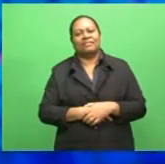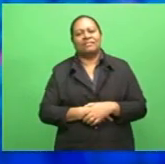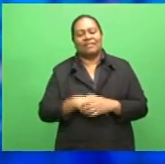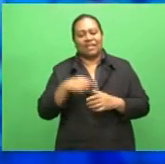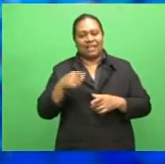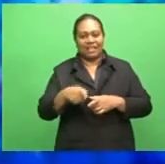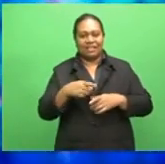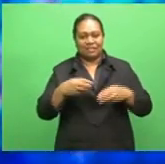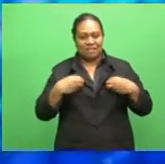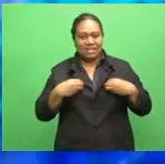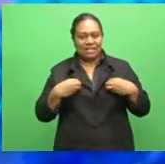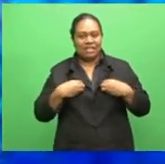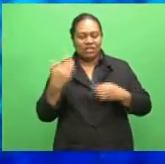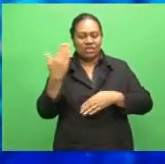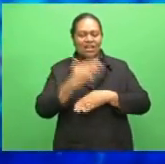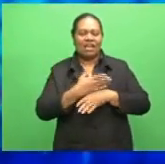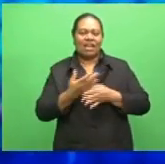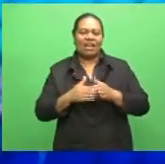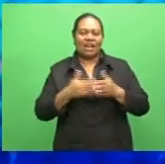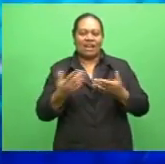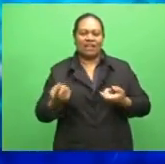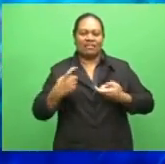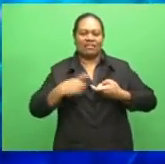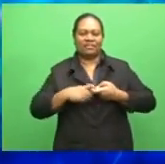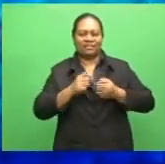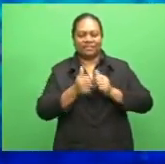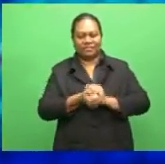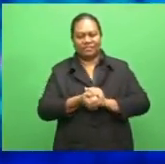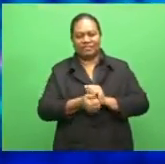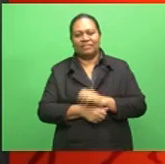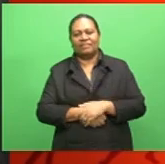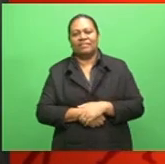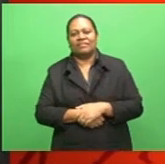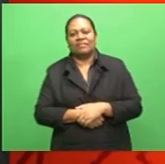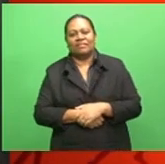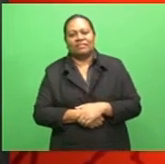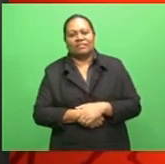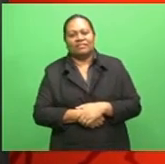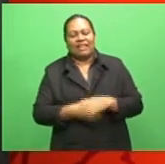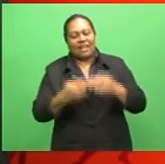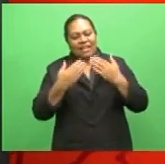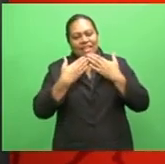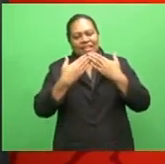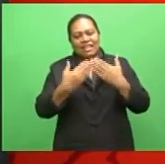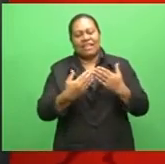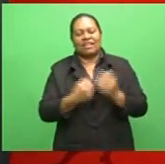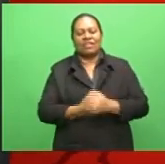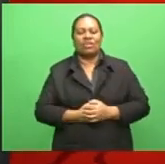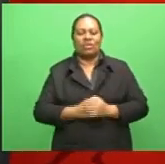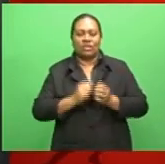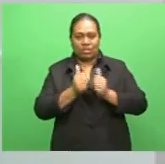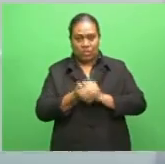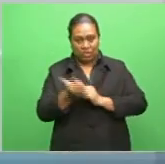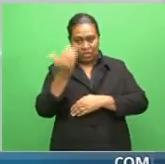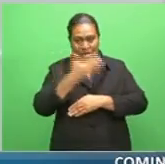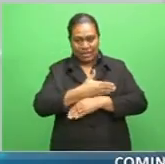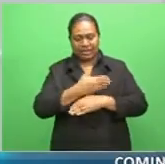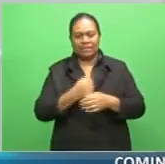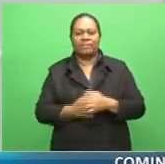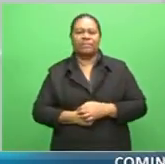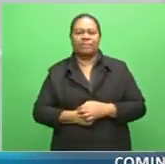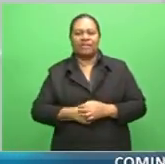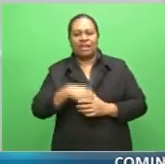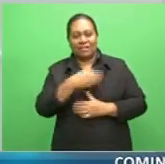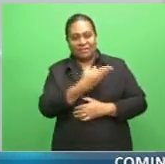That's it from Business Tonight. We now join Jamie with the latest in sports. Thanks, Whitney, and good evening. In Sports Tonight,